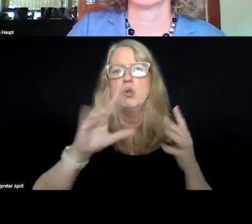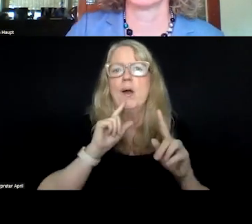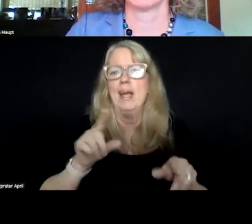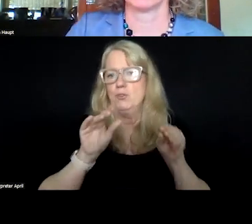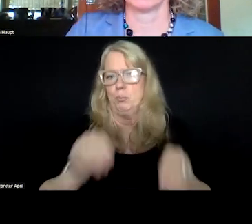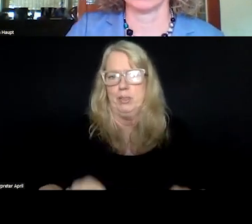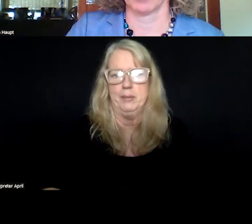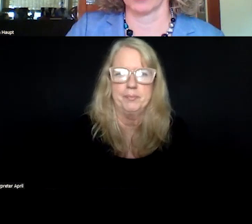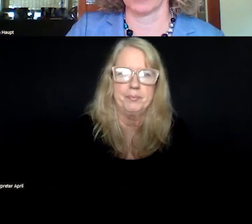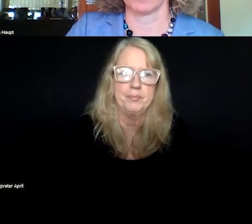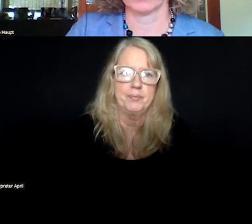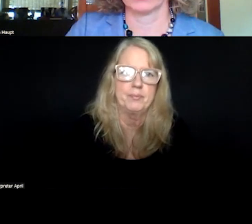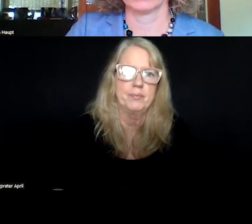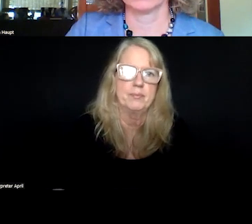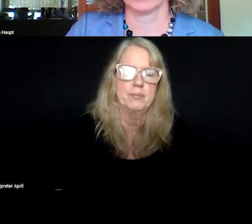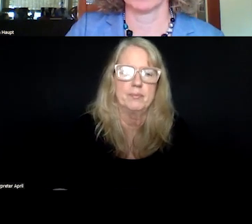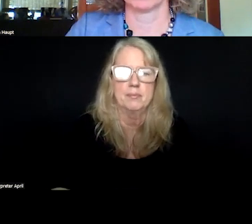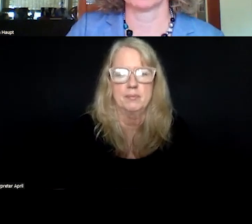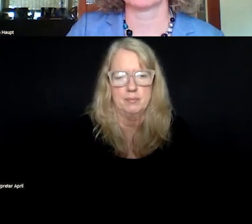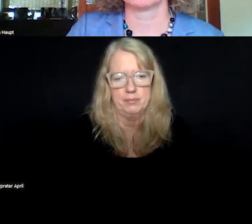answer in the poll.